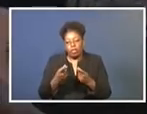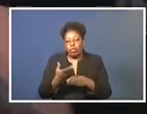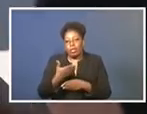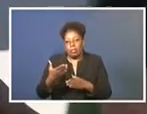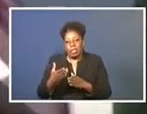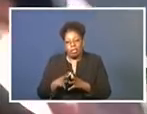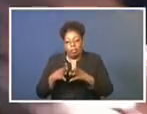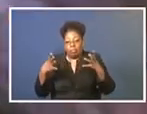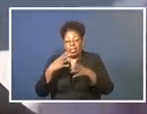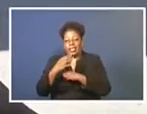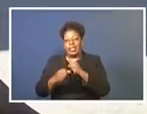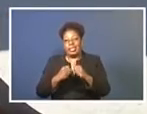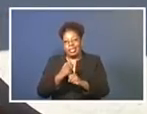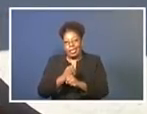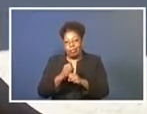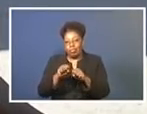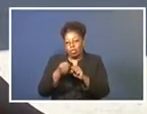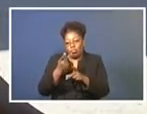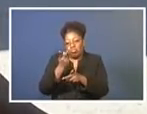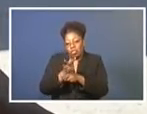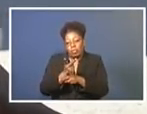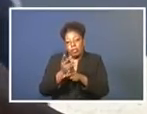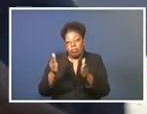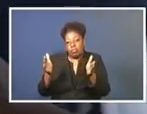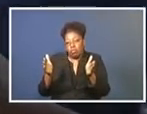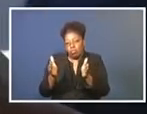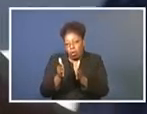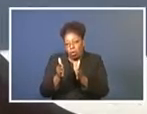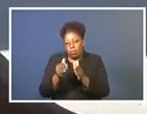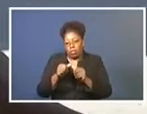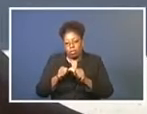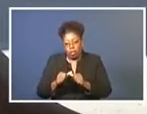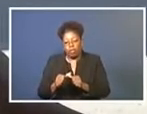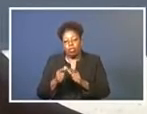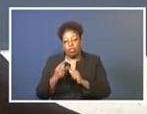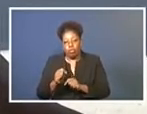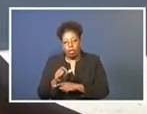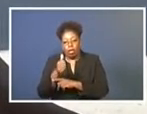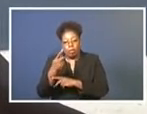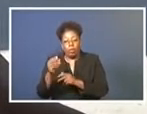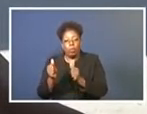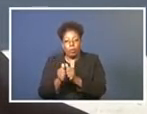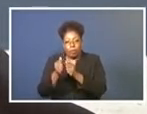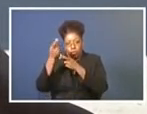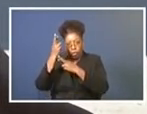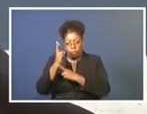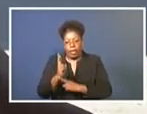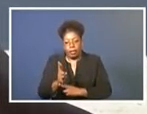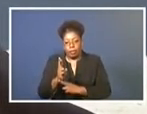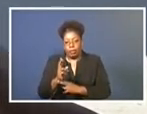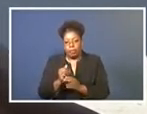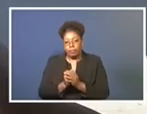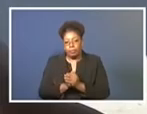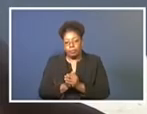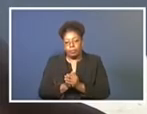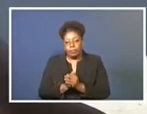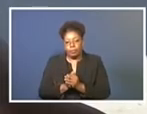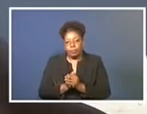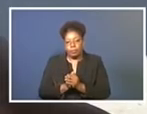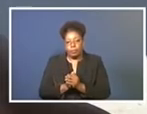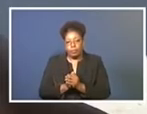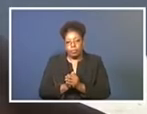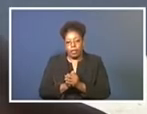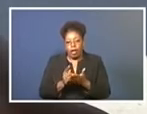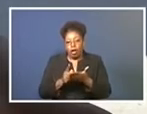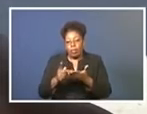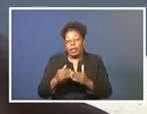So keep it small, just continue to treat people with respect, you know, pay it forward